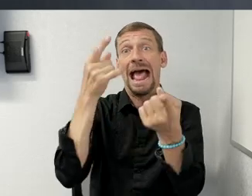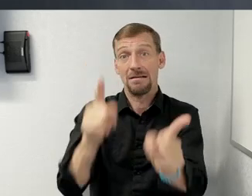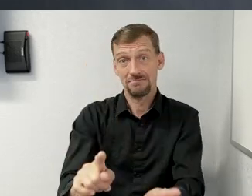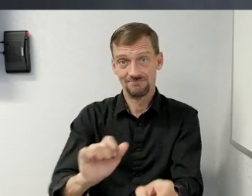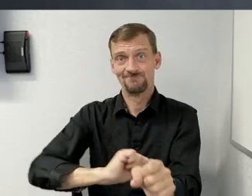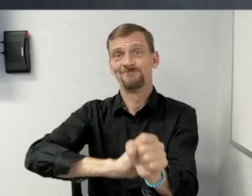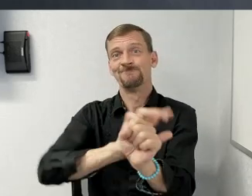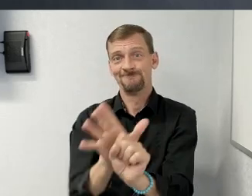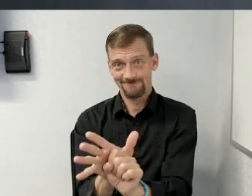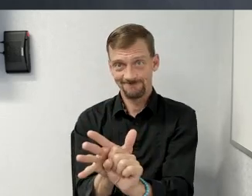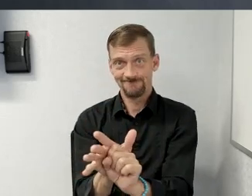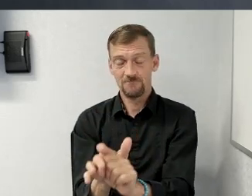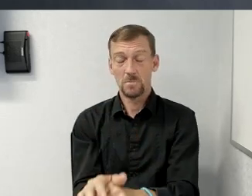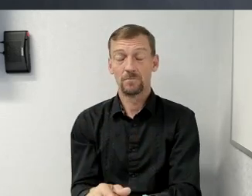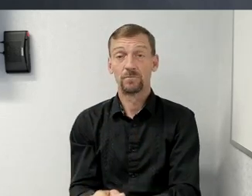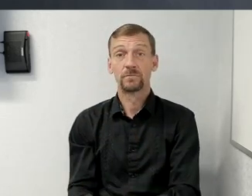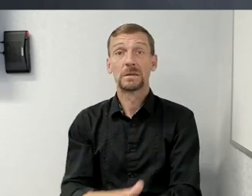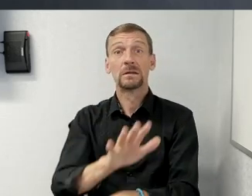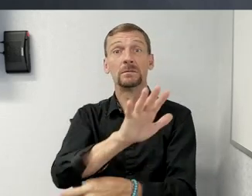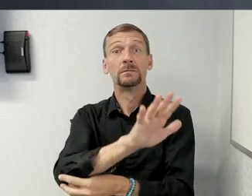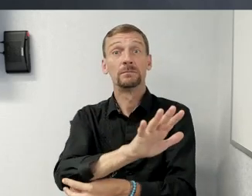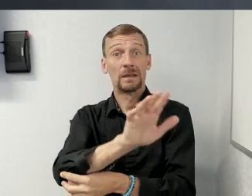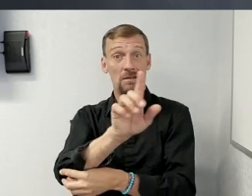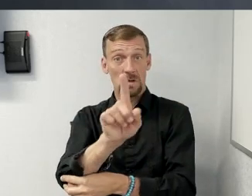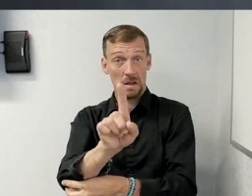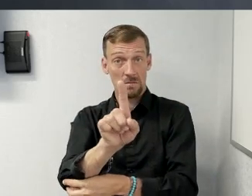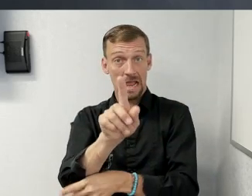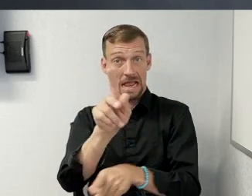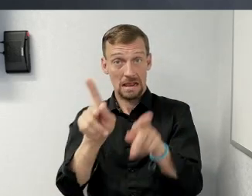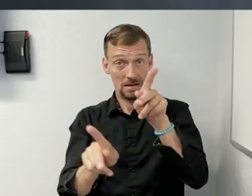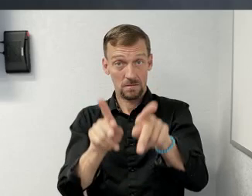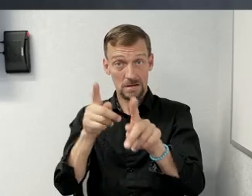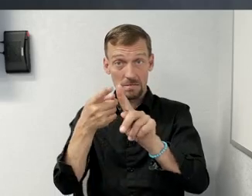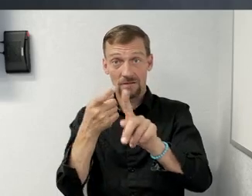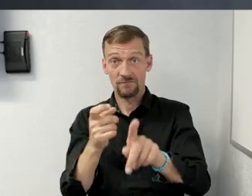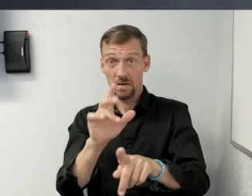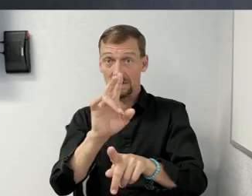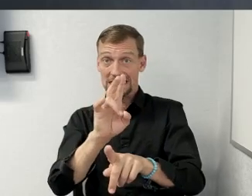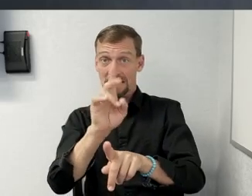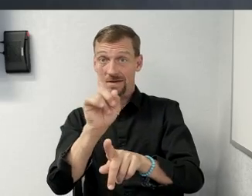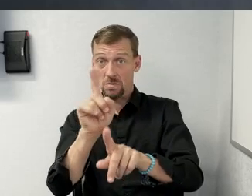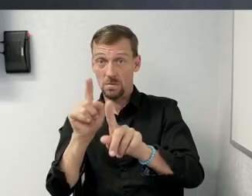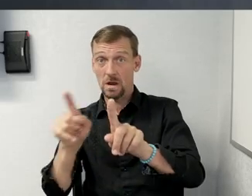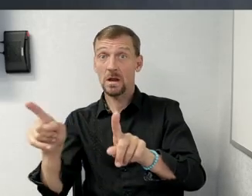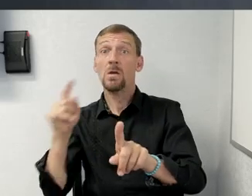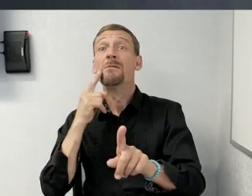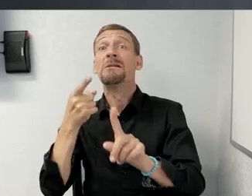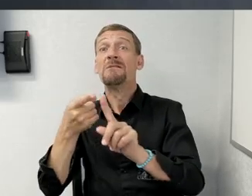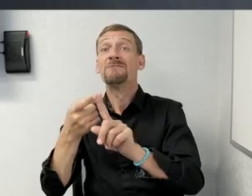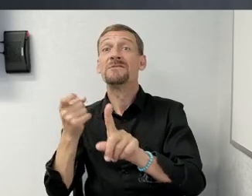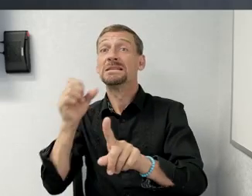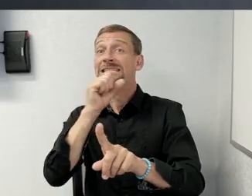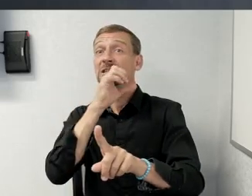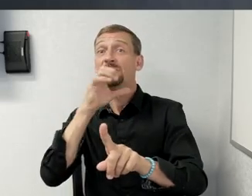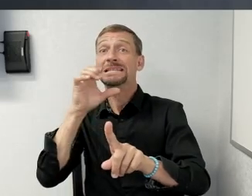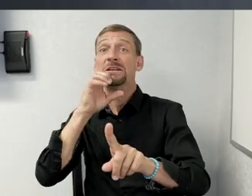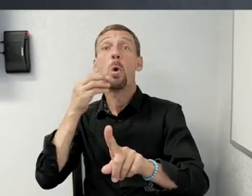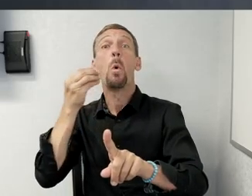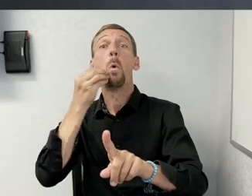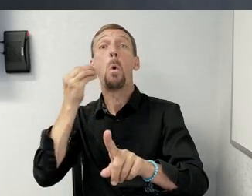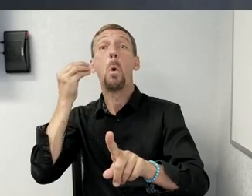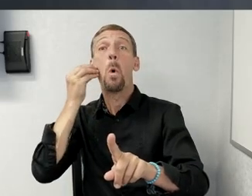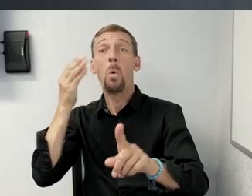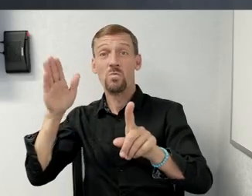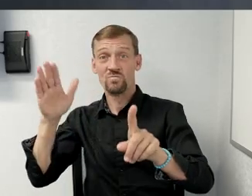pandemic. 51 of those 71 were residents of nursing care homes here in